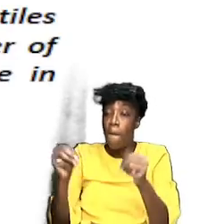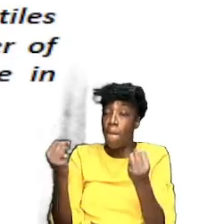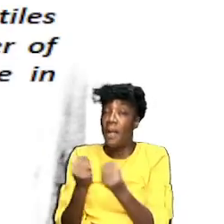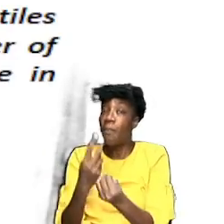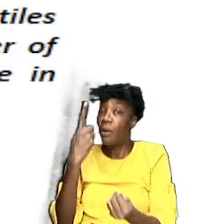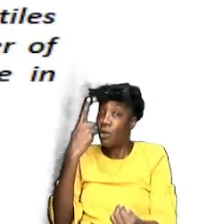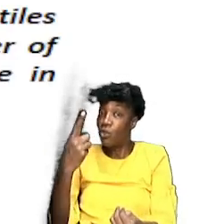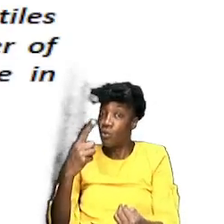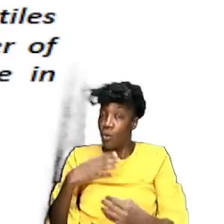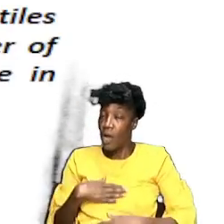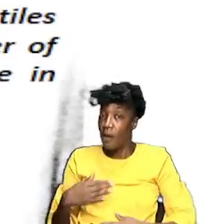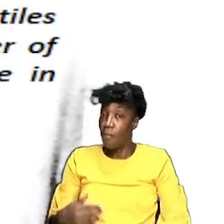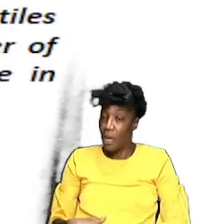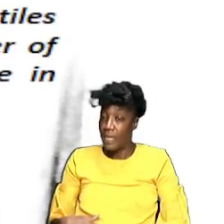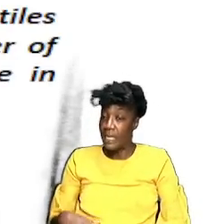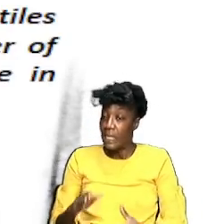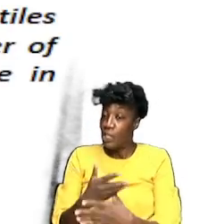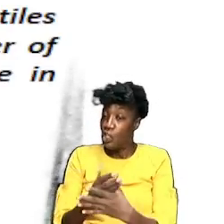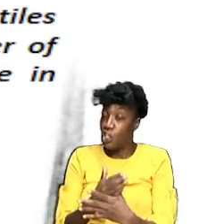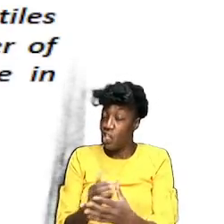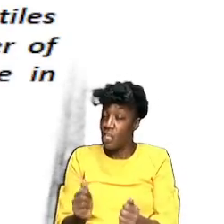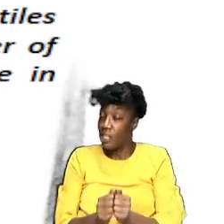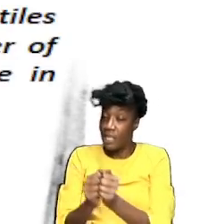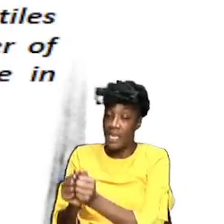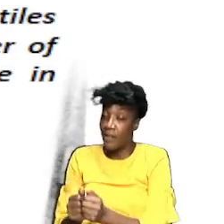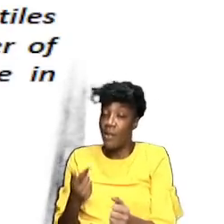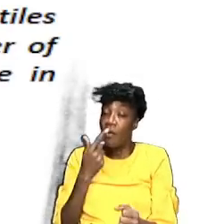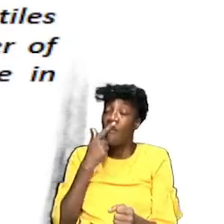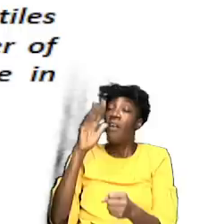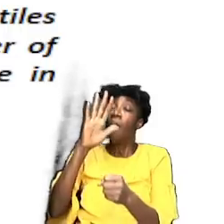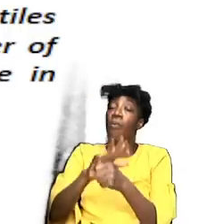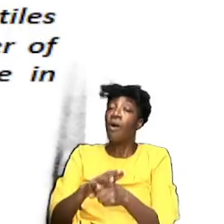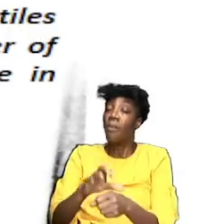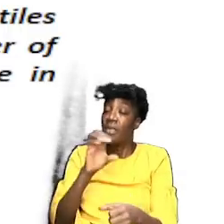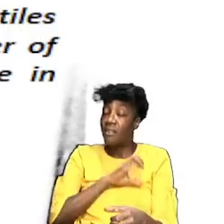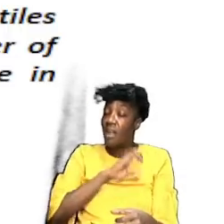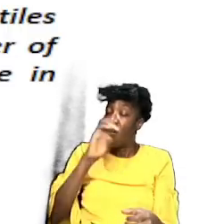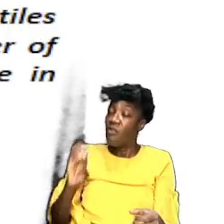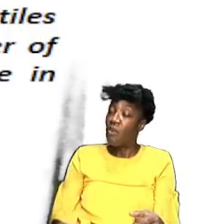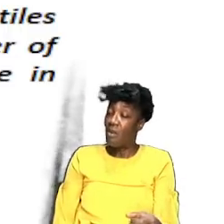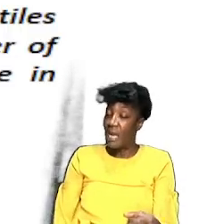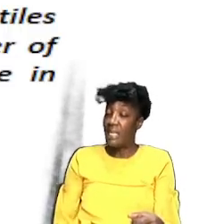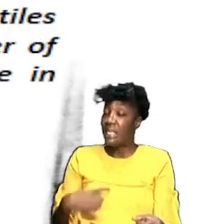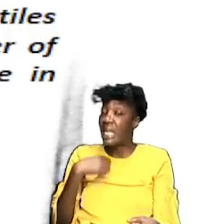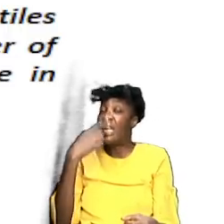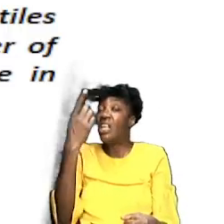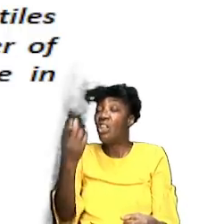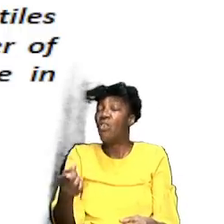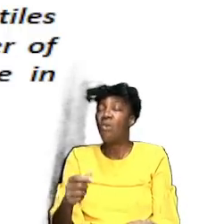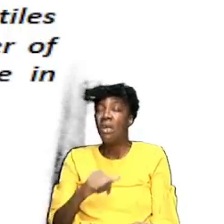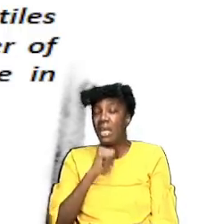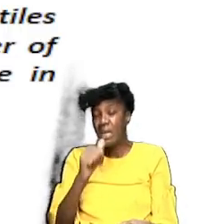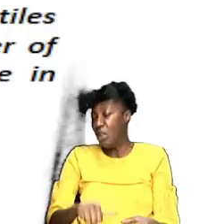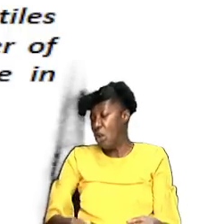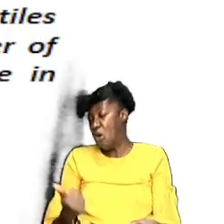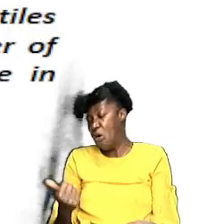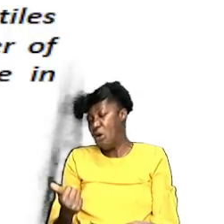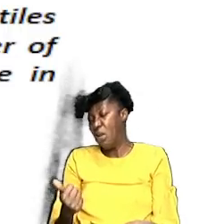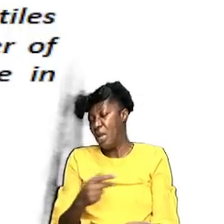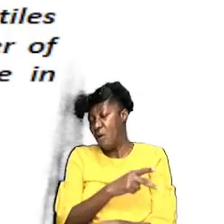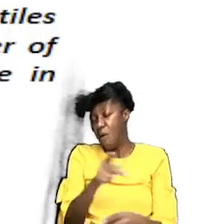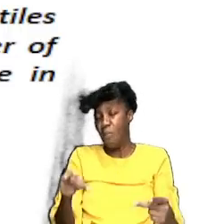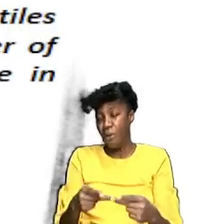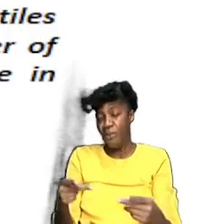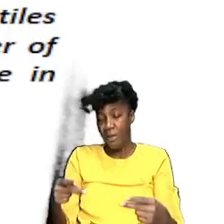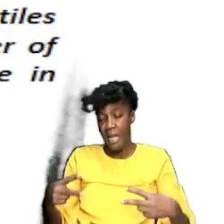the promise in Christ Jesus. So I'm telling somebody tonight that you are not a normal person. You have a high position.